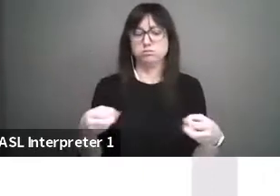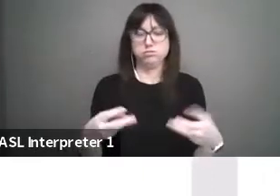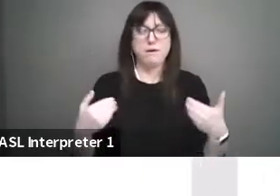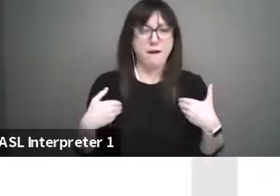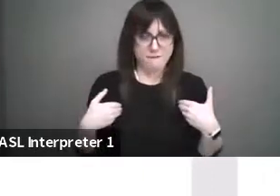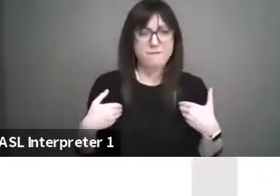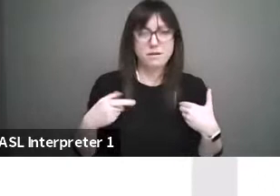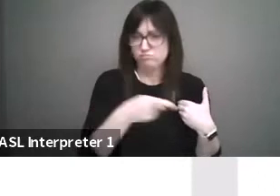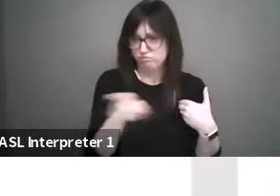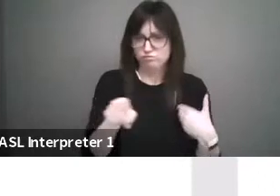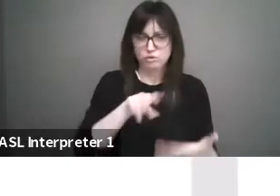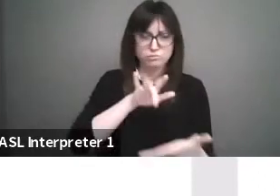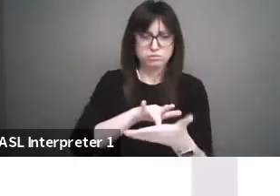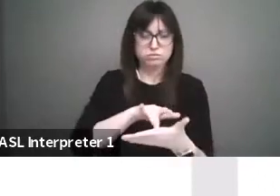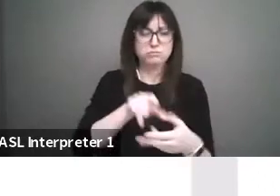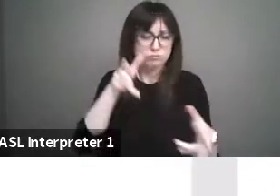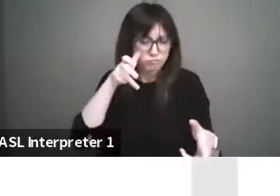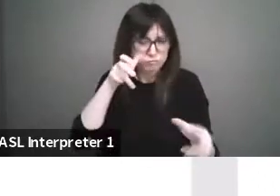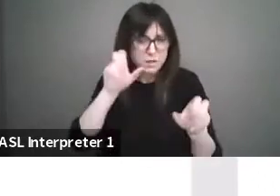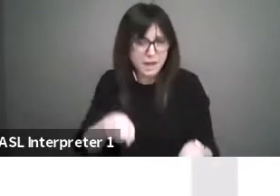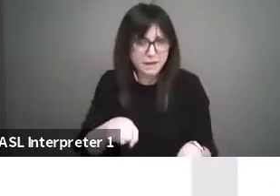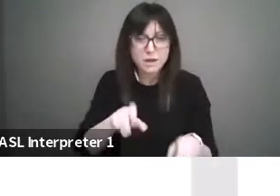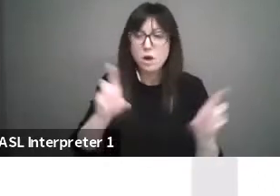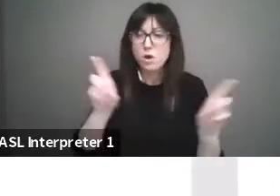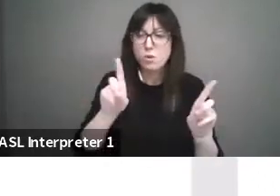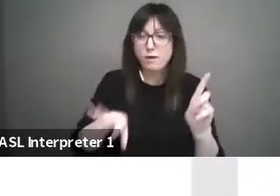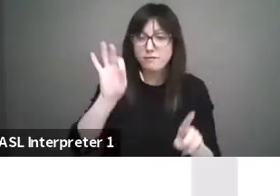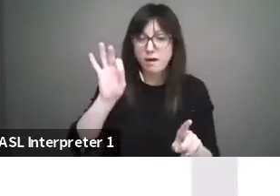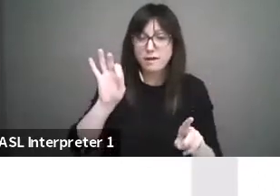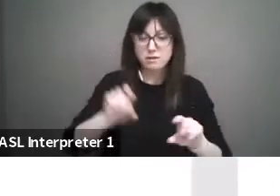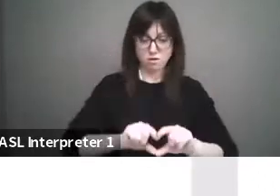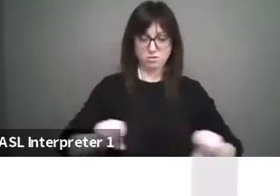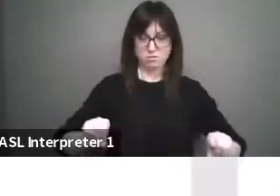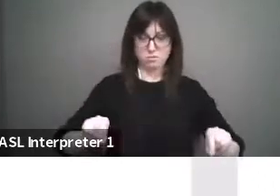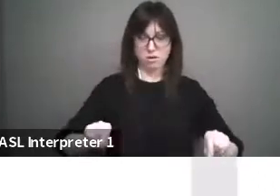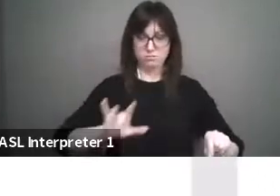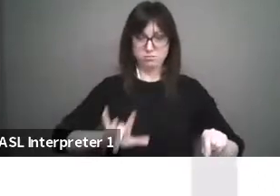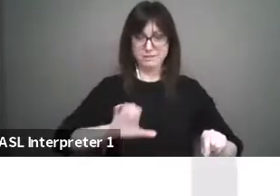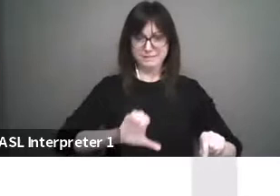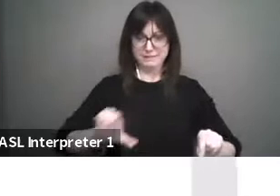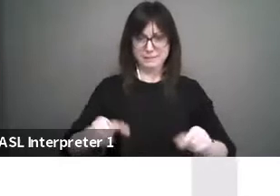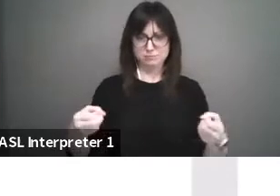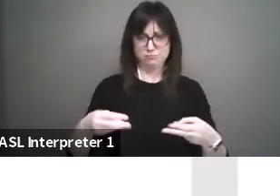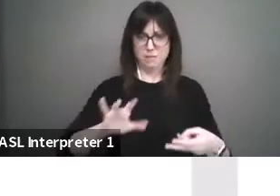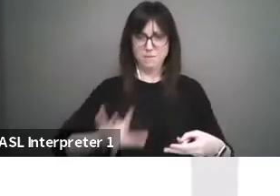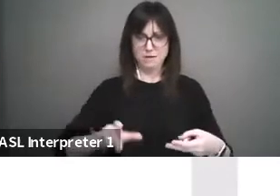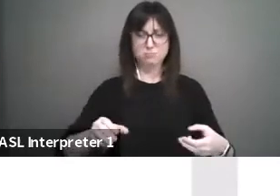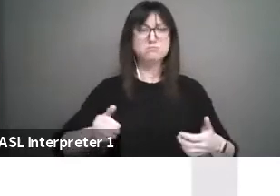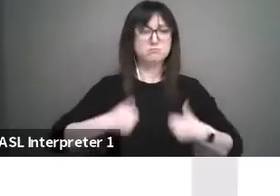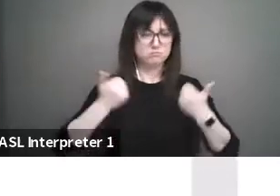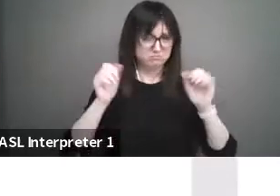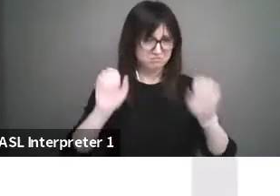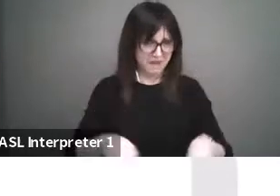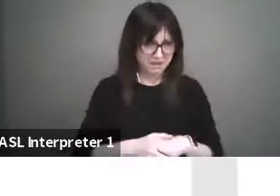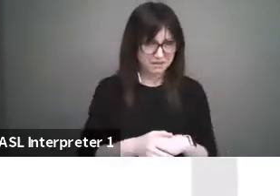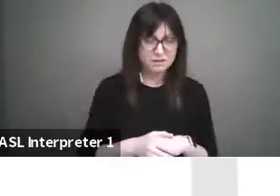one of you. And you can access the service by clicking the closed captioning option at the bottom of your screen. For today's presentation,